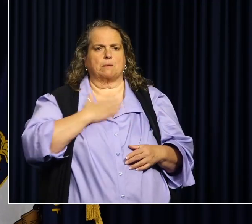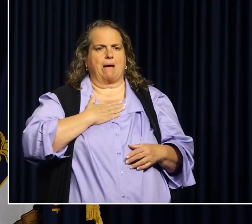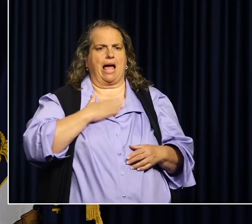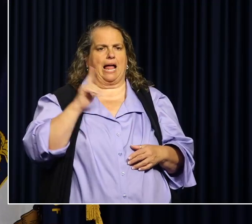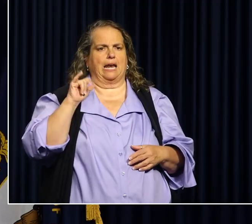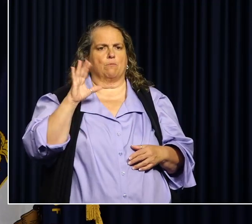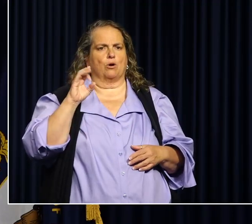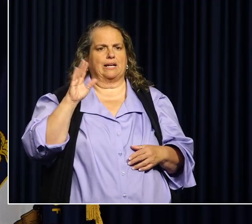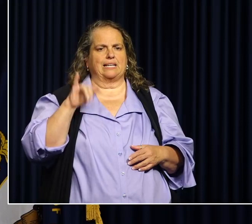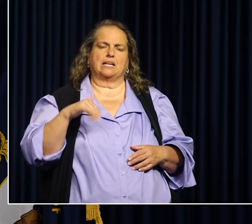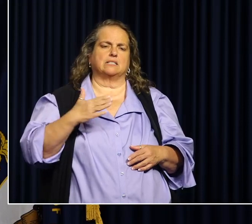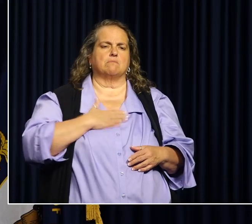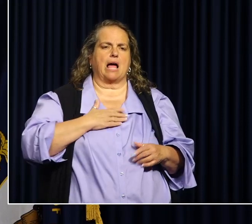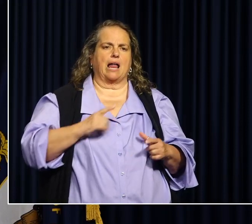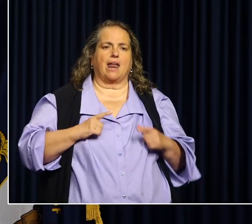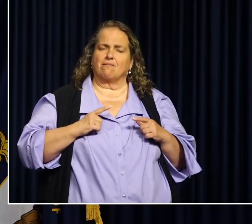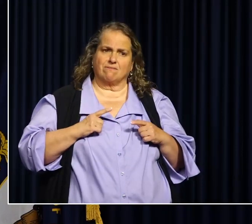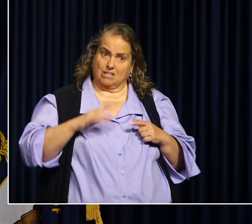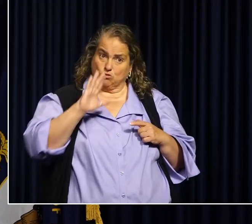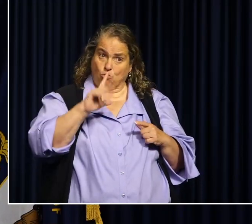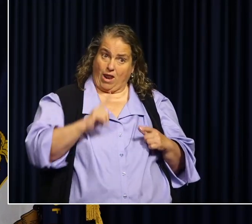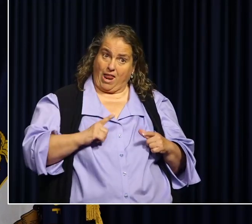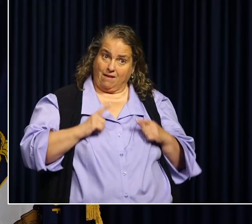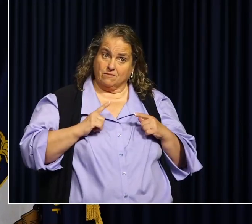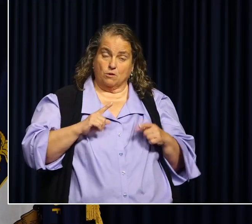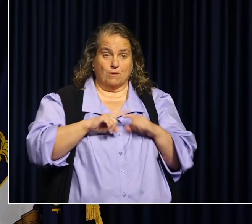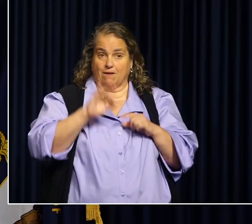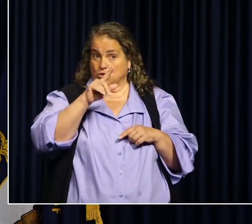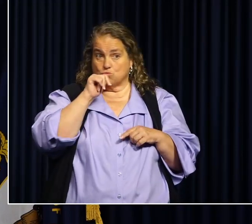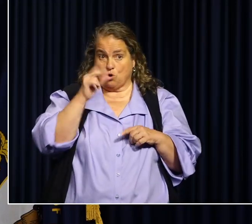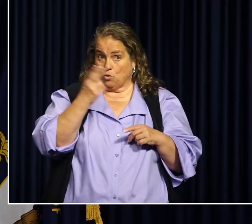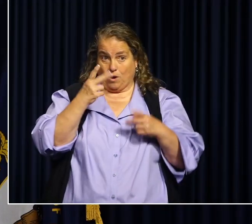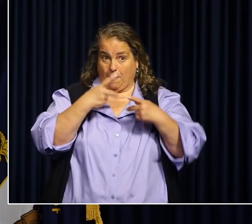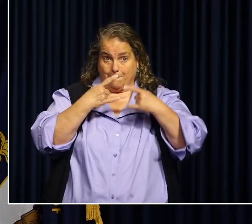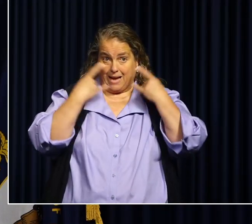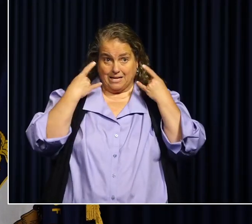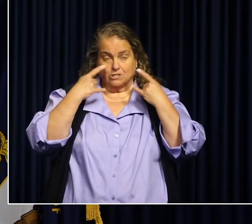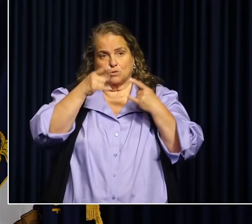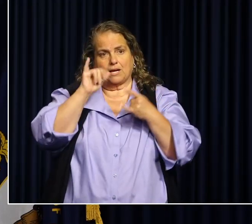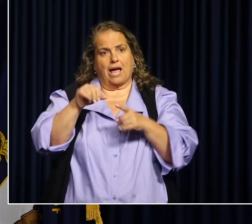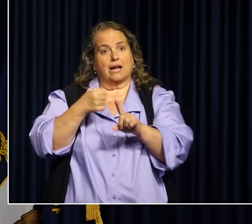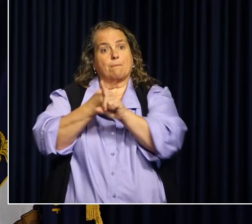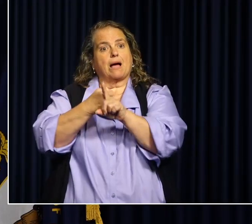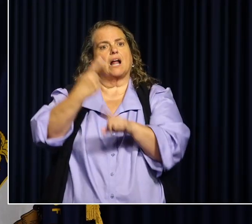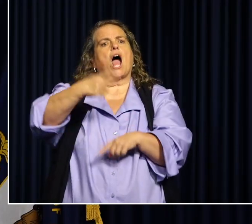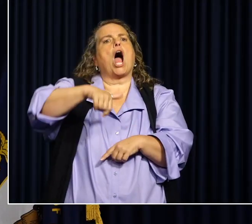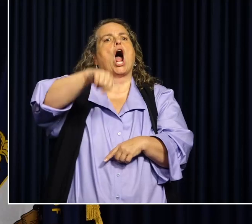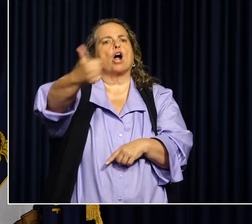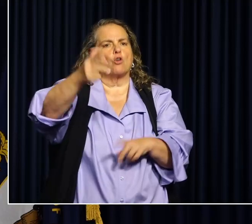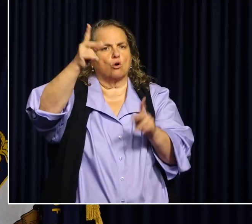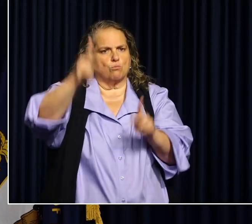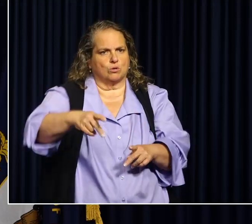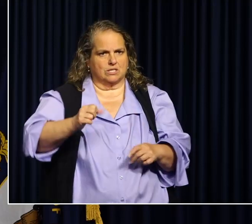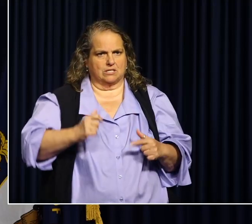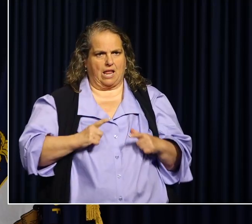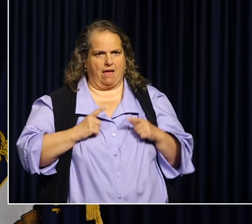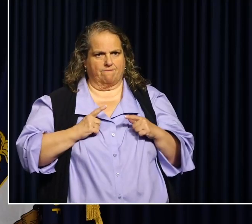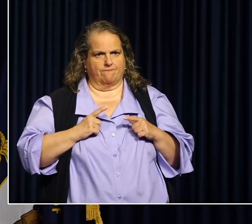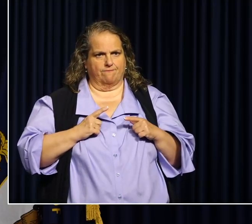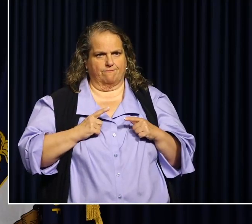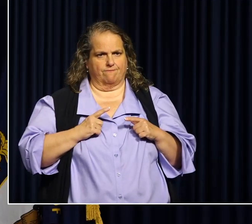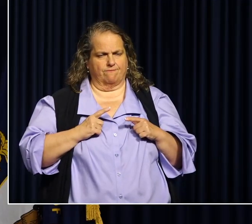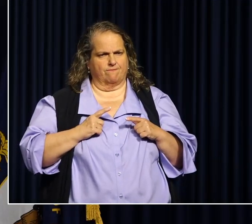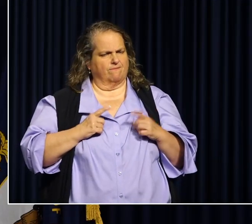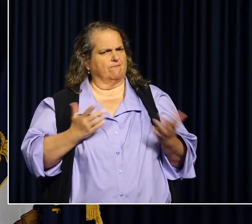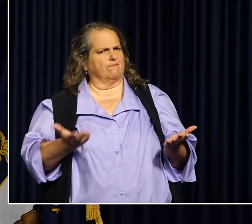liberty, it's my life. It's your life, but if you don't wear one of these, you can impact somebody else's life. And at